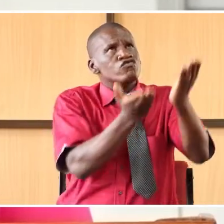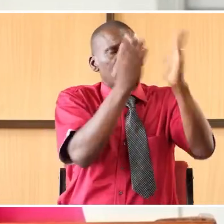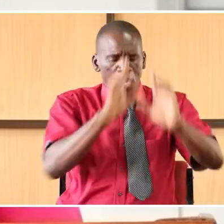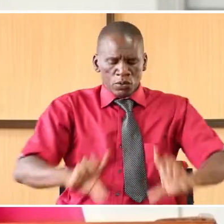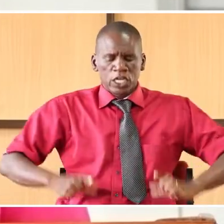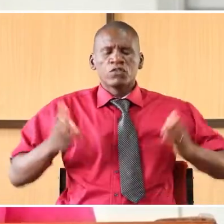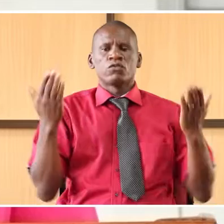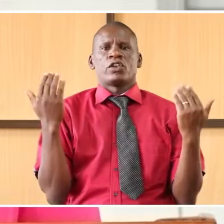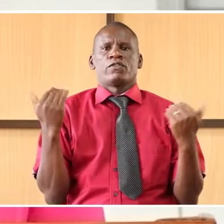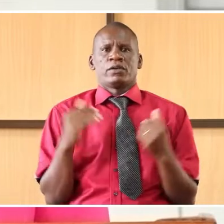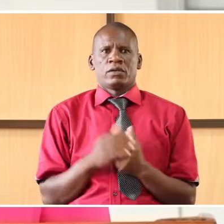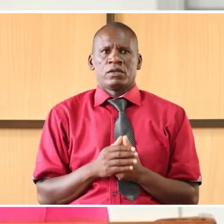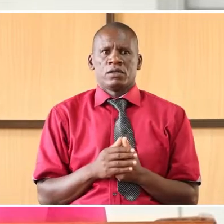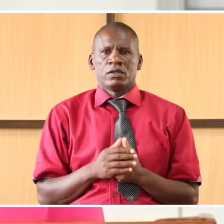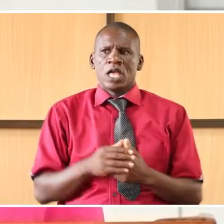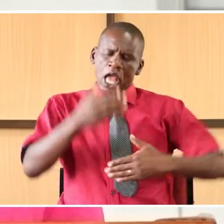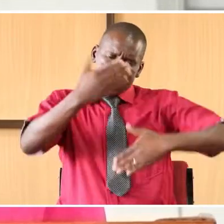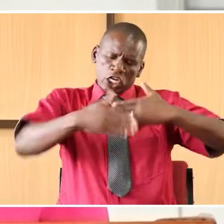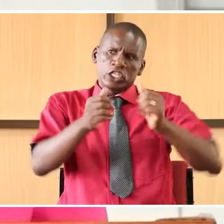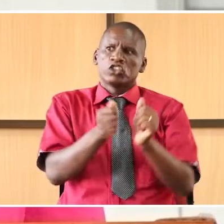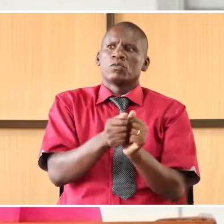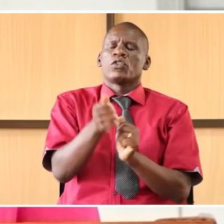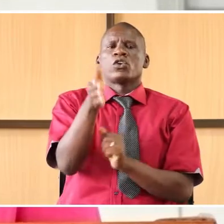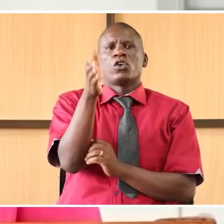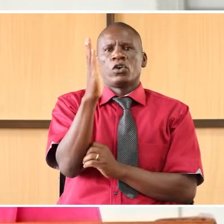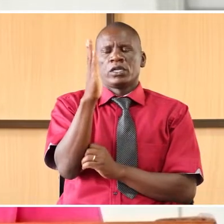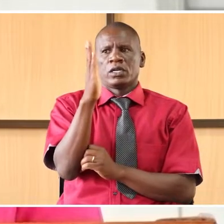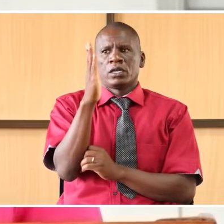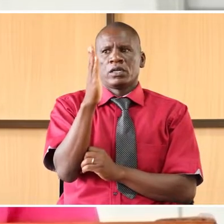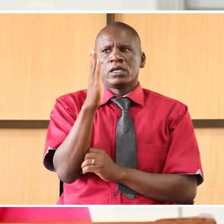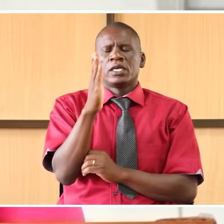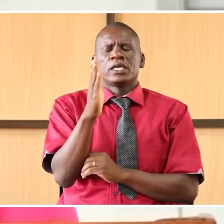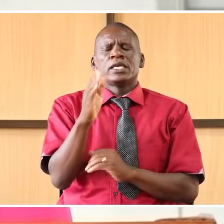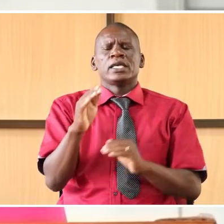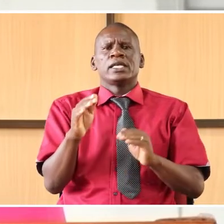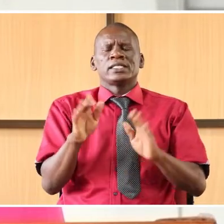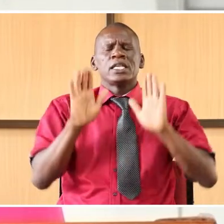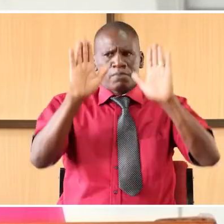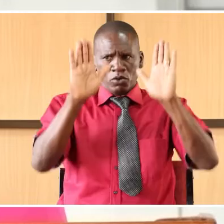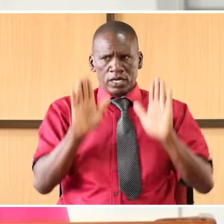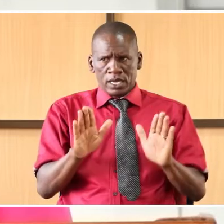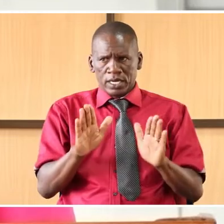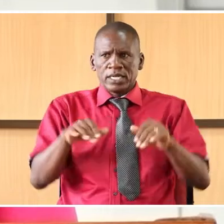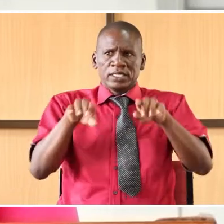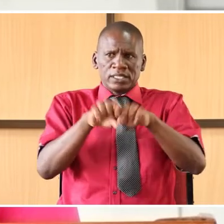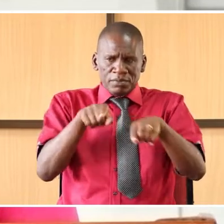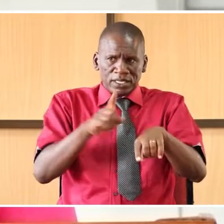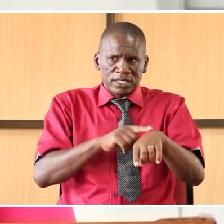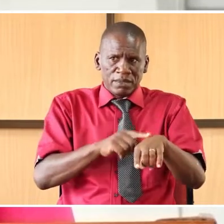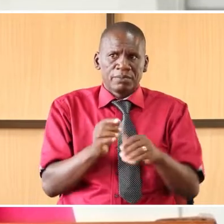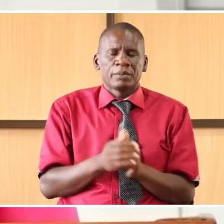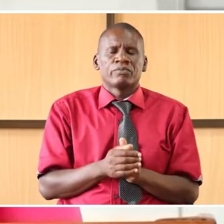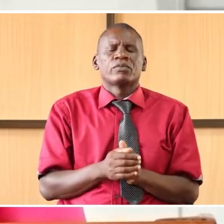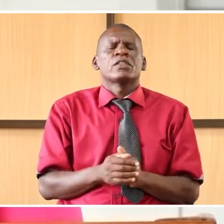forever. So our relationship to God is very, very crucial, even at this